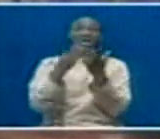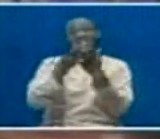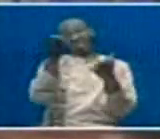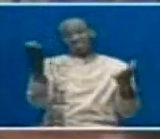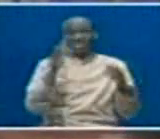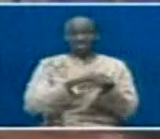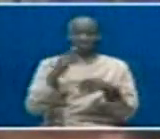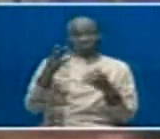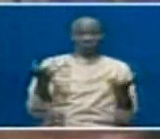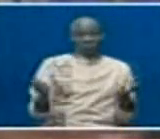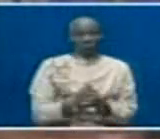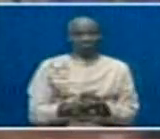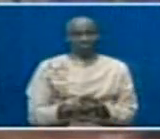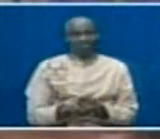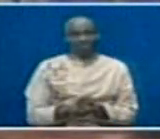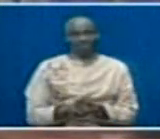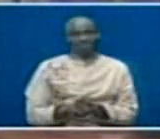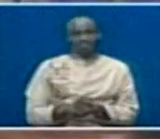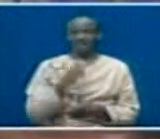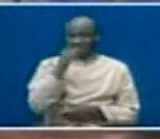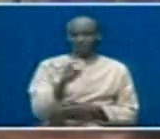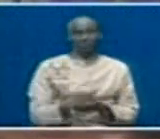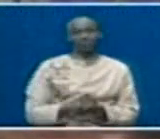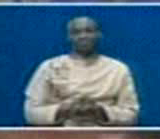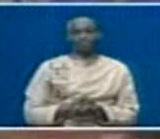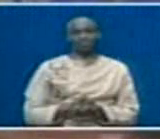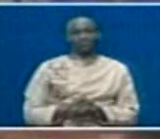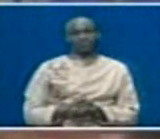wants. I tell you. Now, let me tell you a little bit